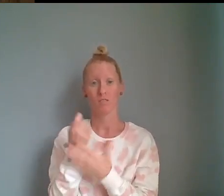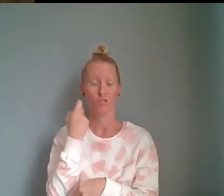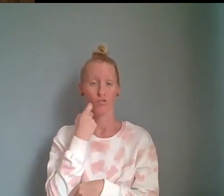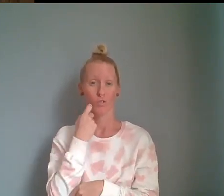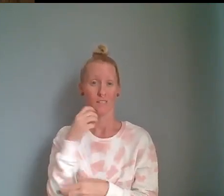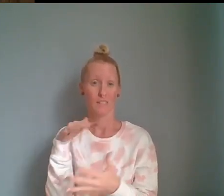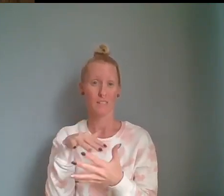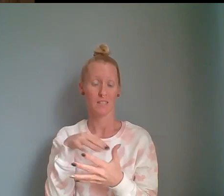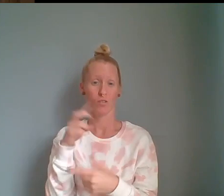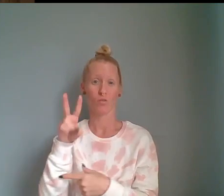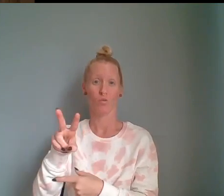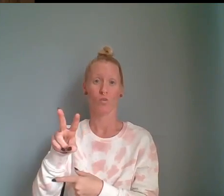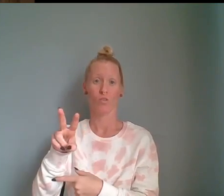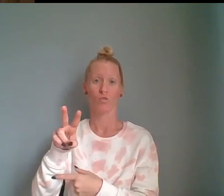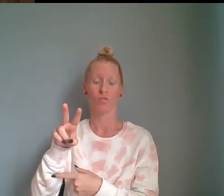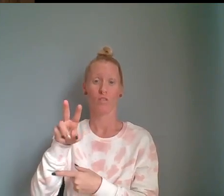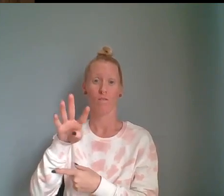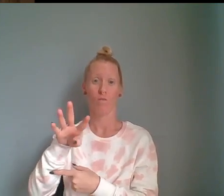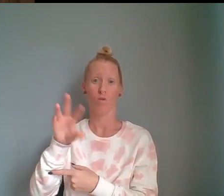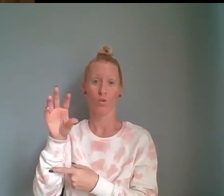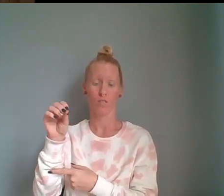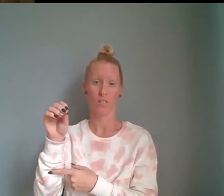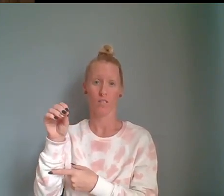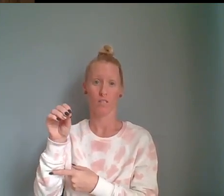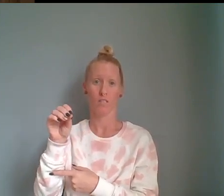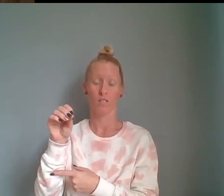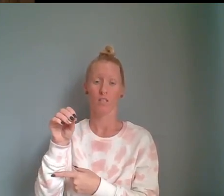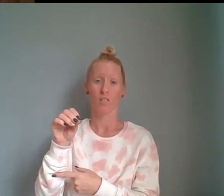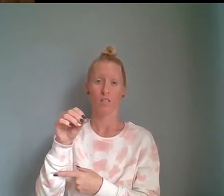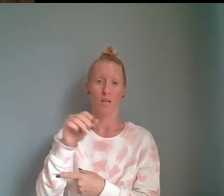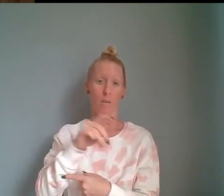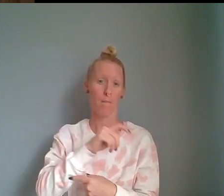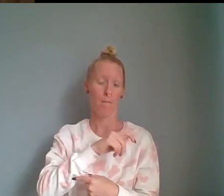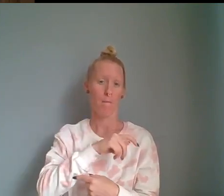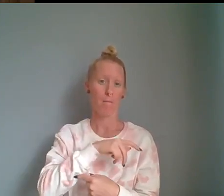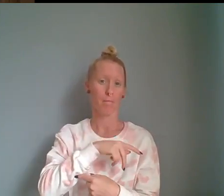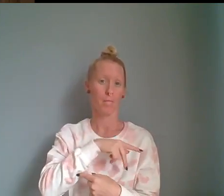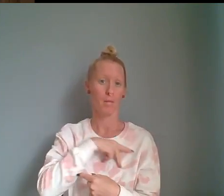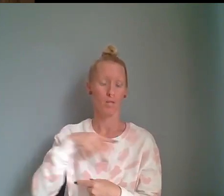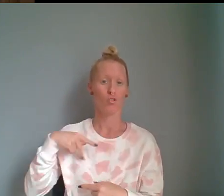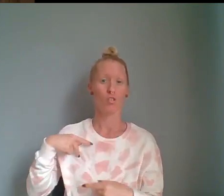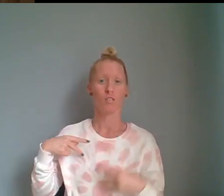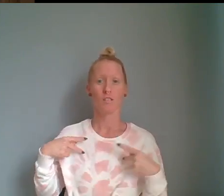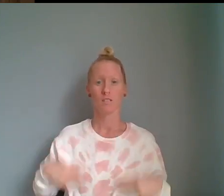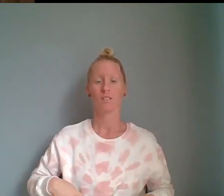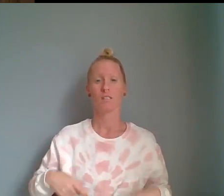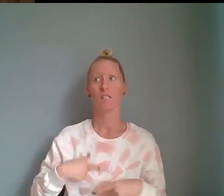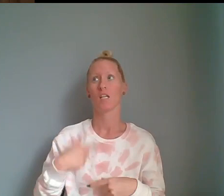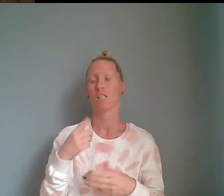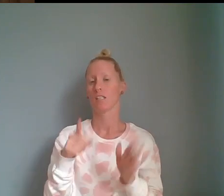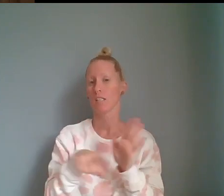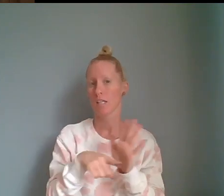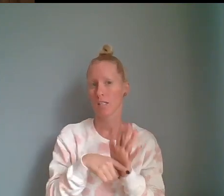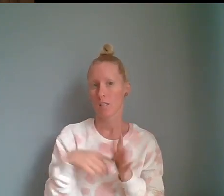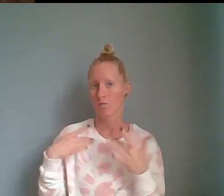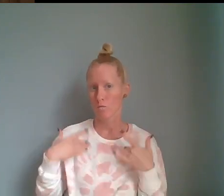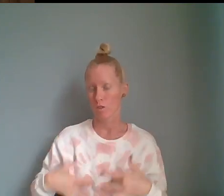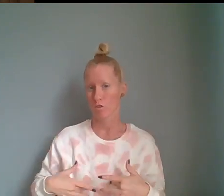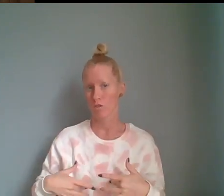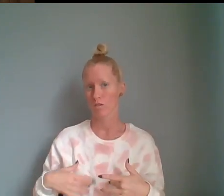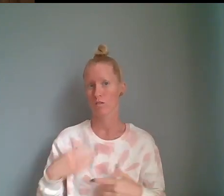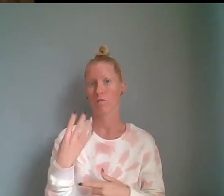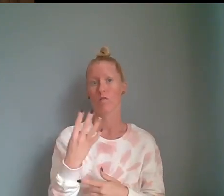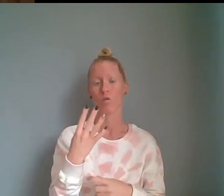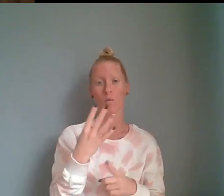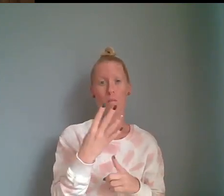in which they had 240 patients with major depressive disorder. They gave them 4 months of acute treatment with either